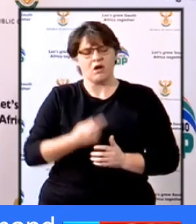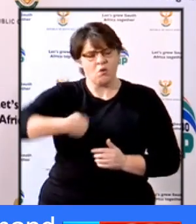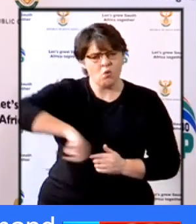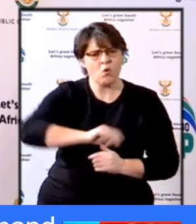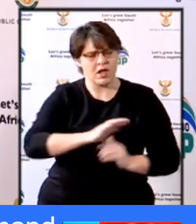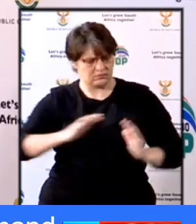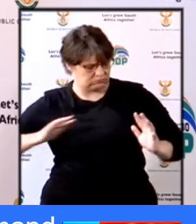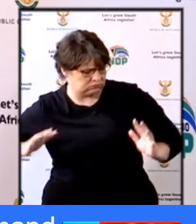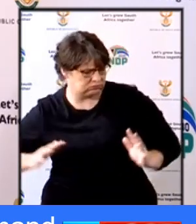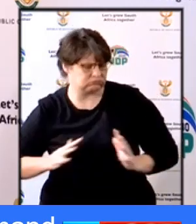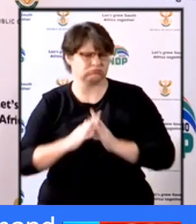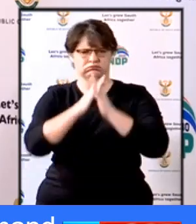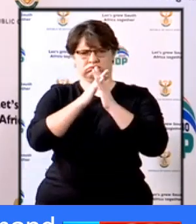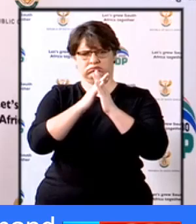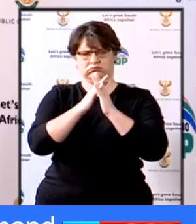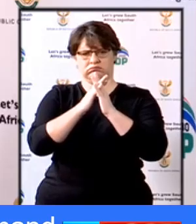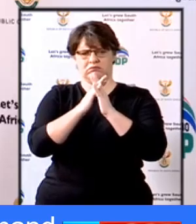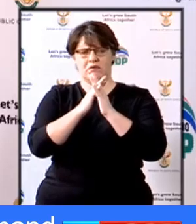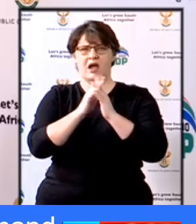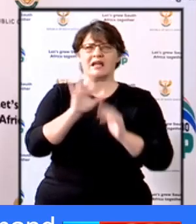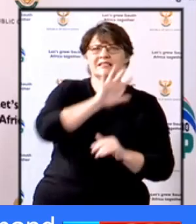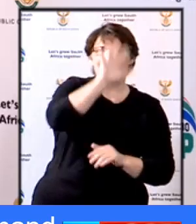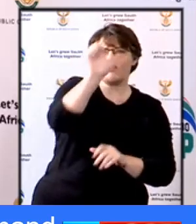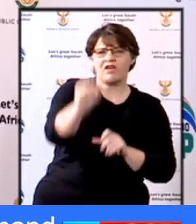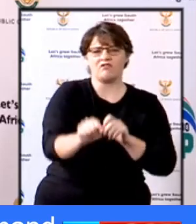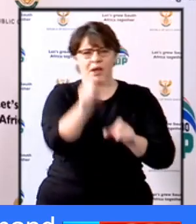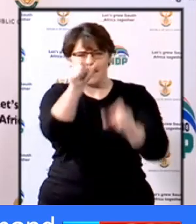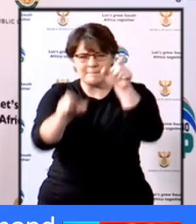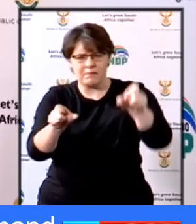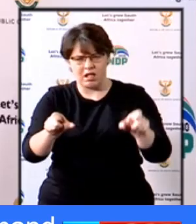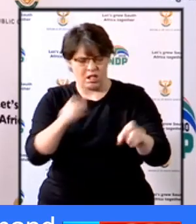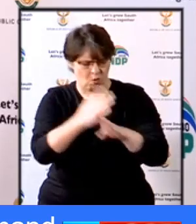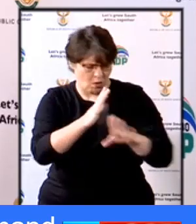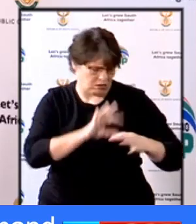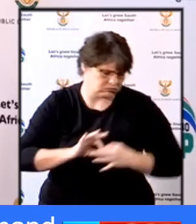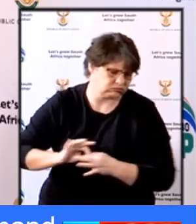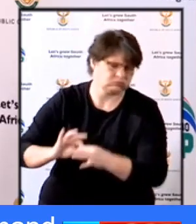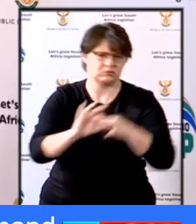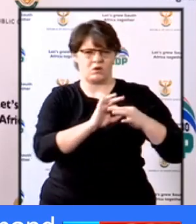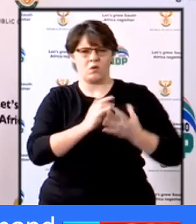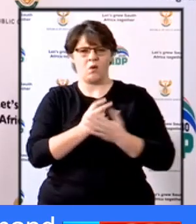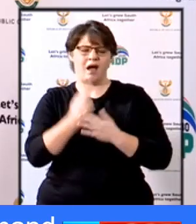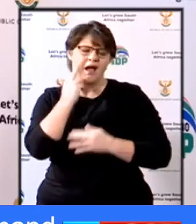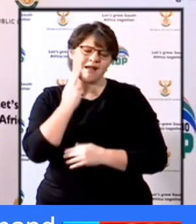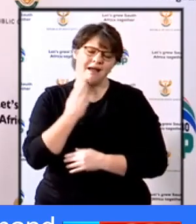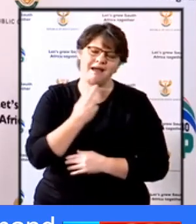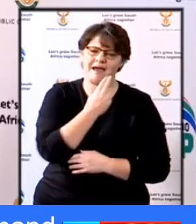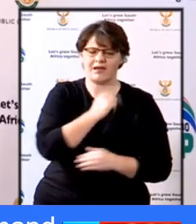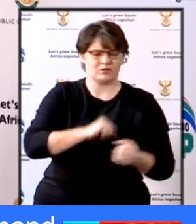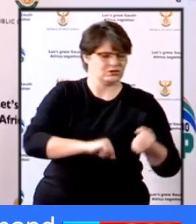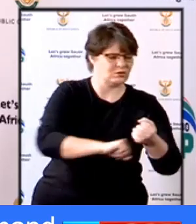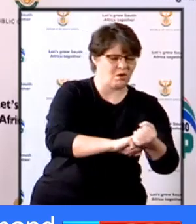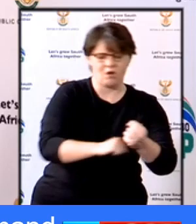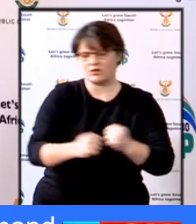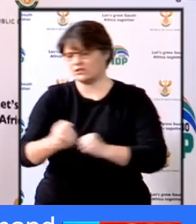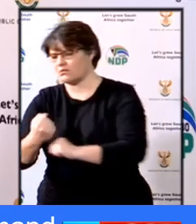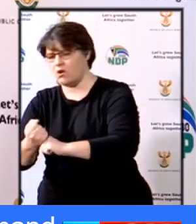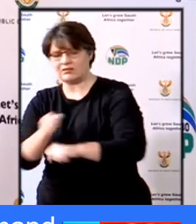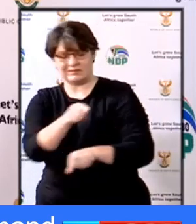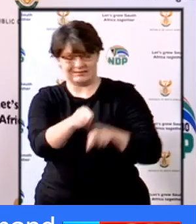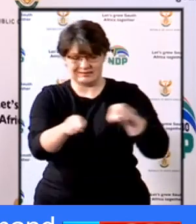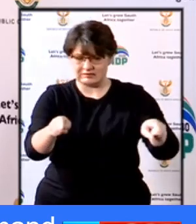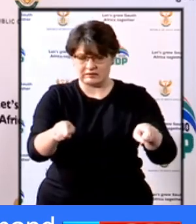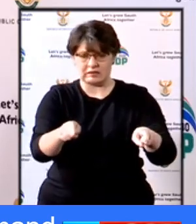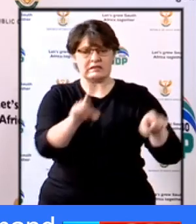and activism by millions of South Africans who, through acts of kindness, have ensured that those who